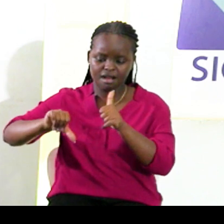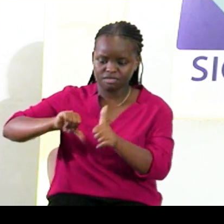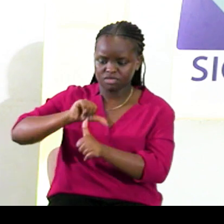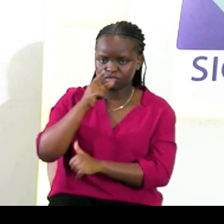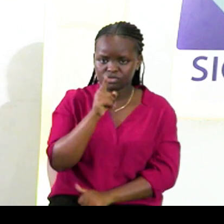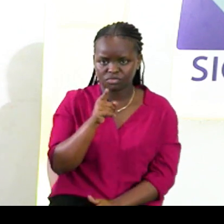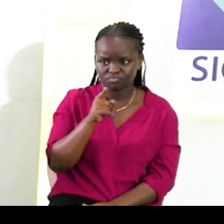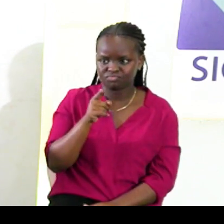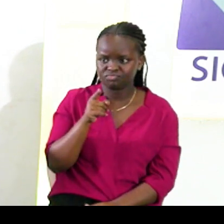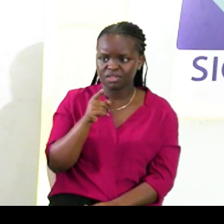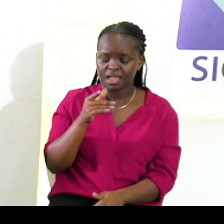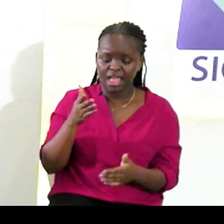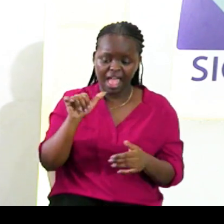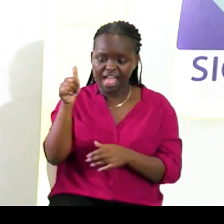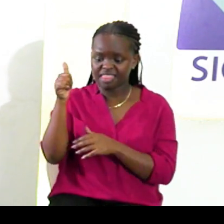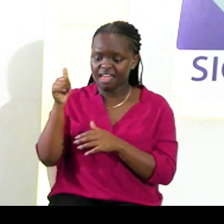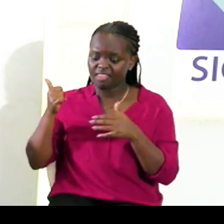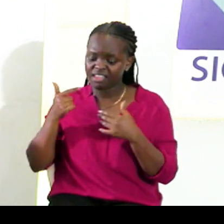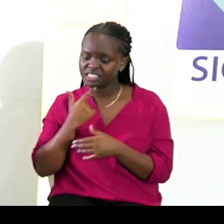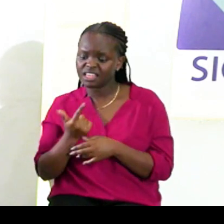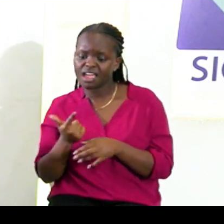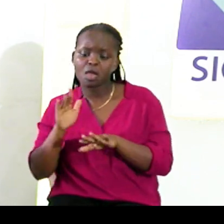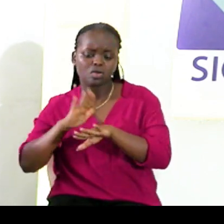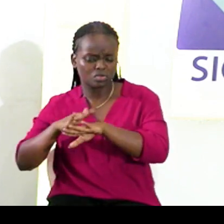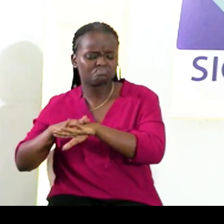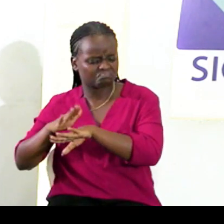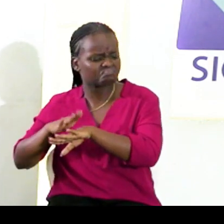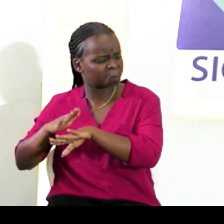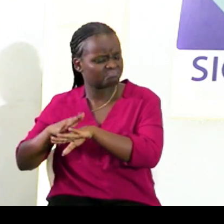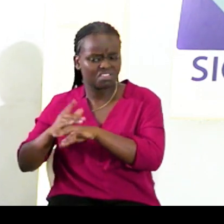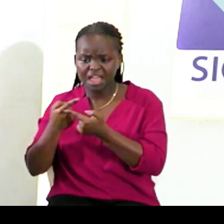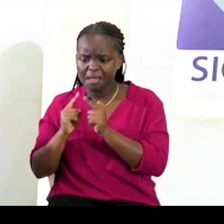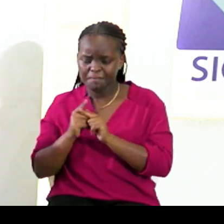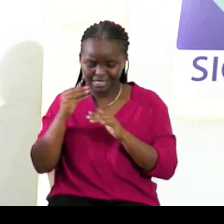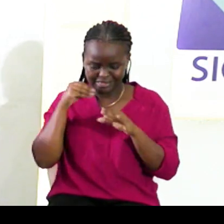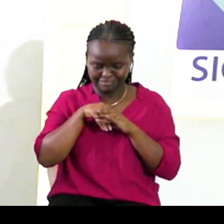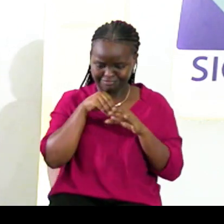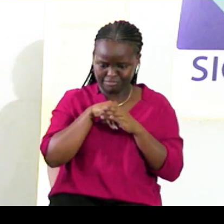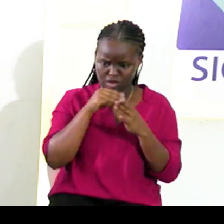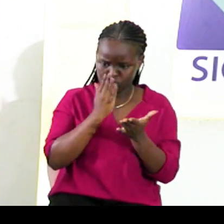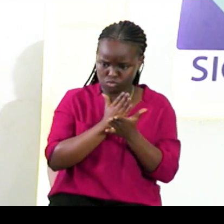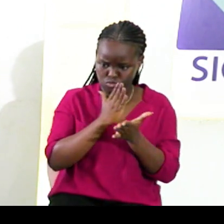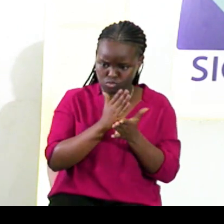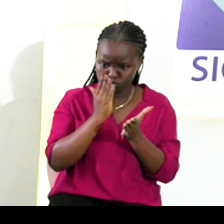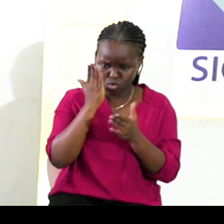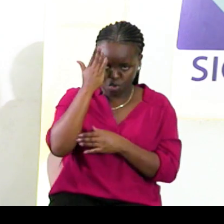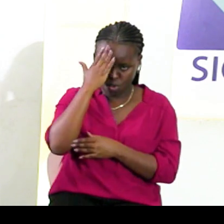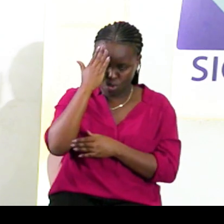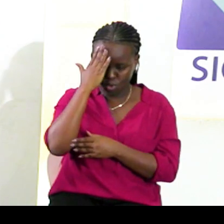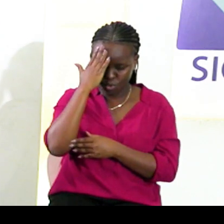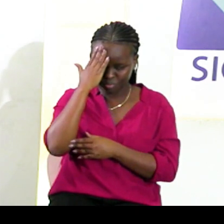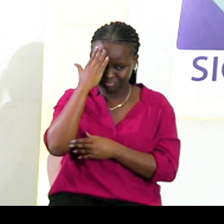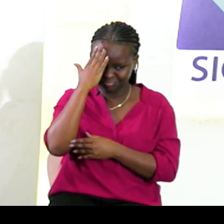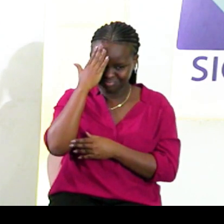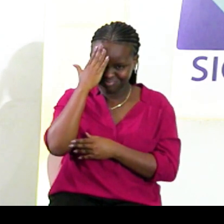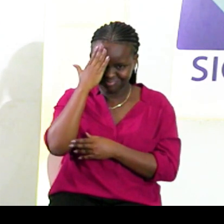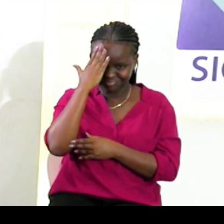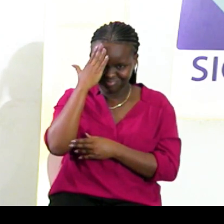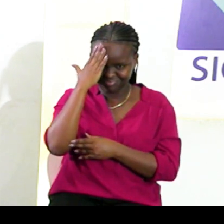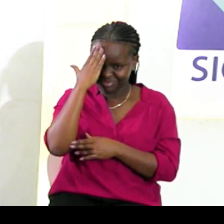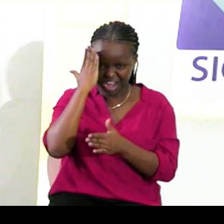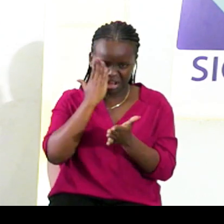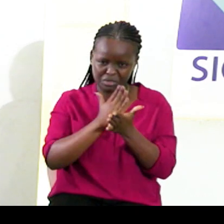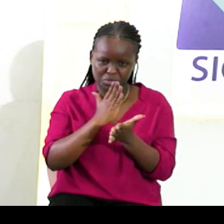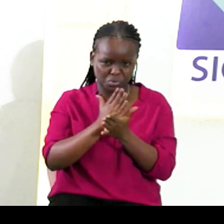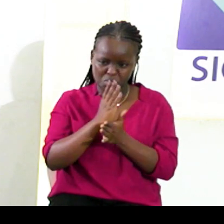that this is quite good, but they in them they know that we are just telling them so that they